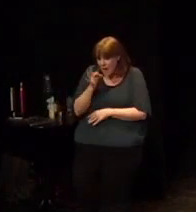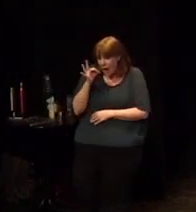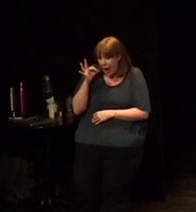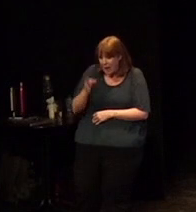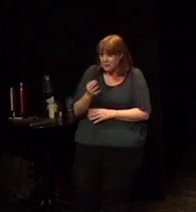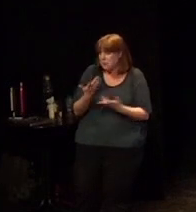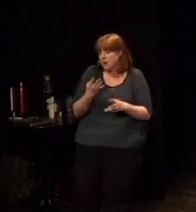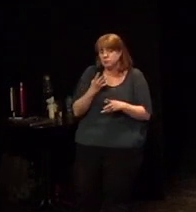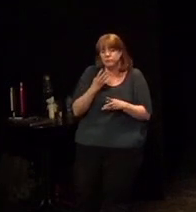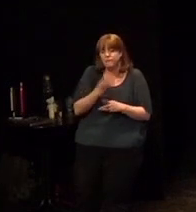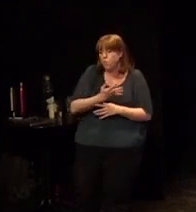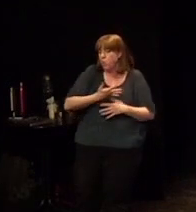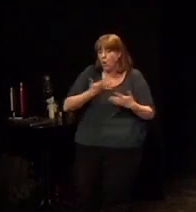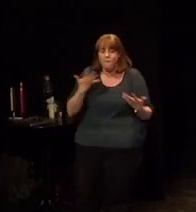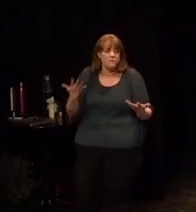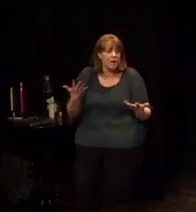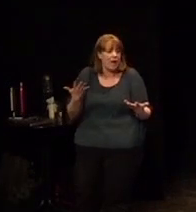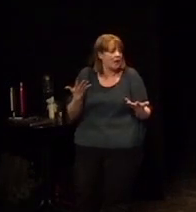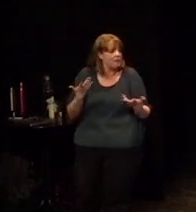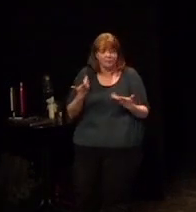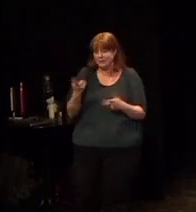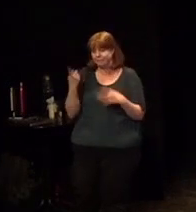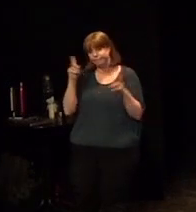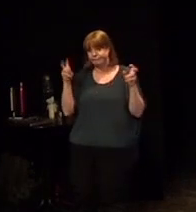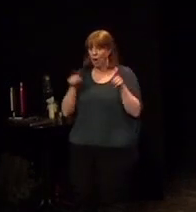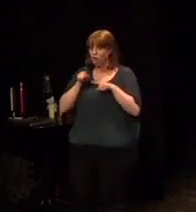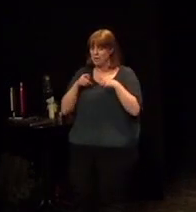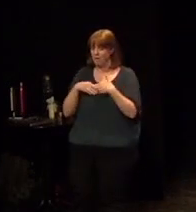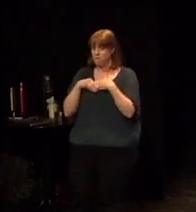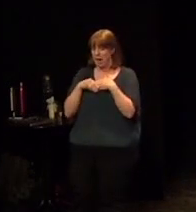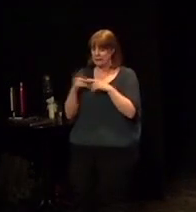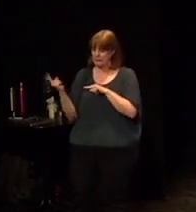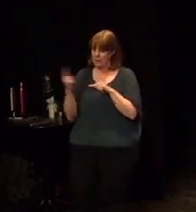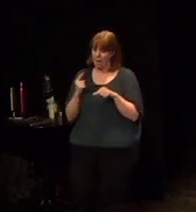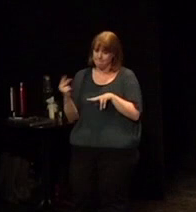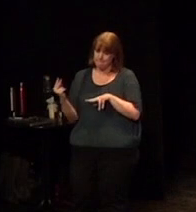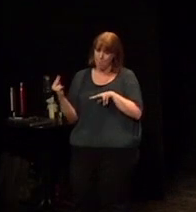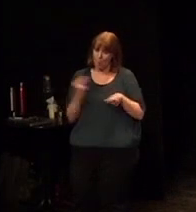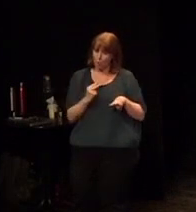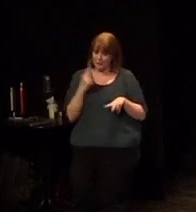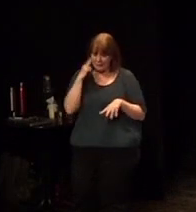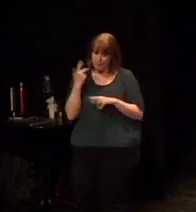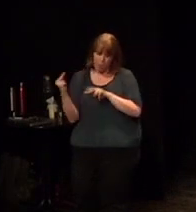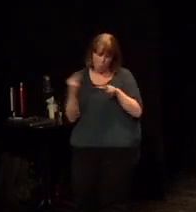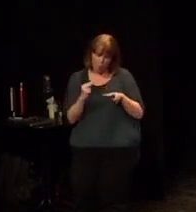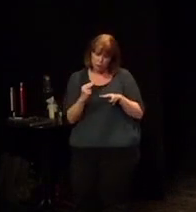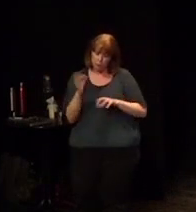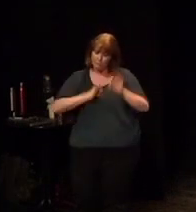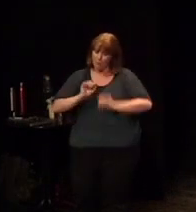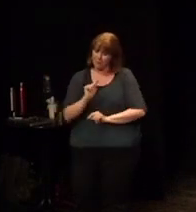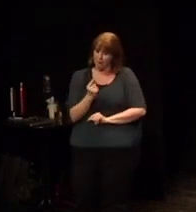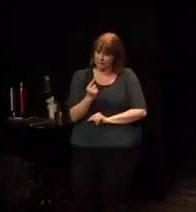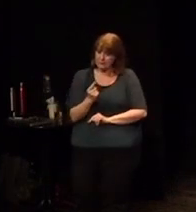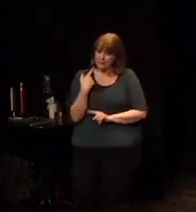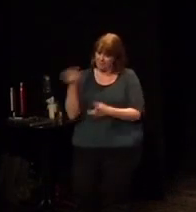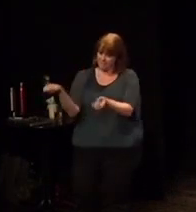4 or 5 critical friends, 4 or 5 critical friends who are there people to come along and watch it